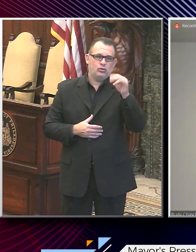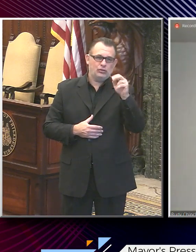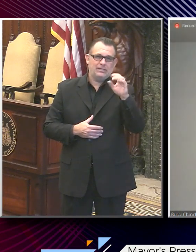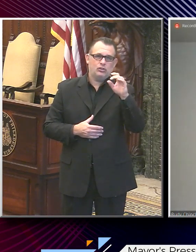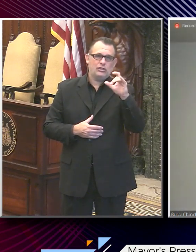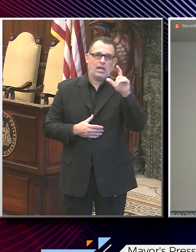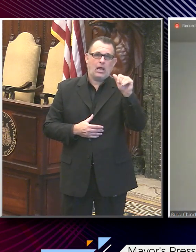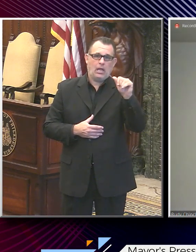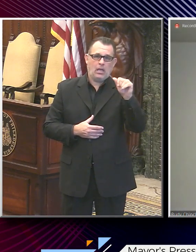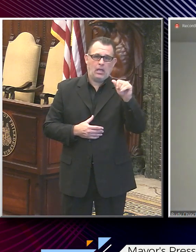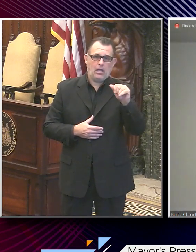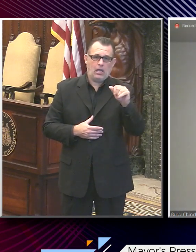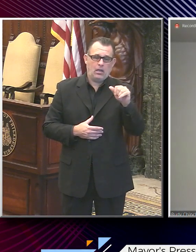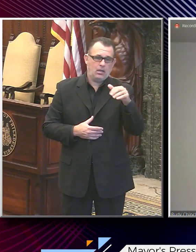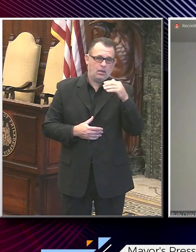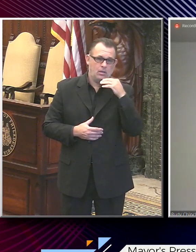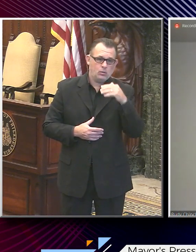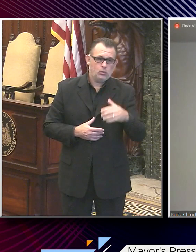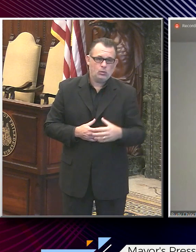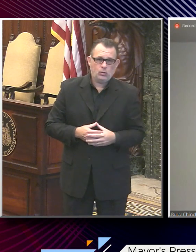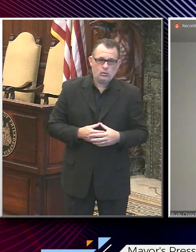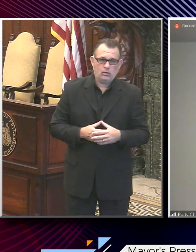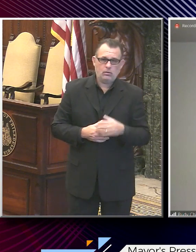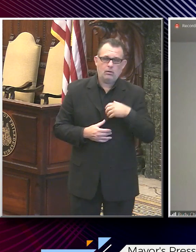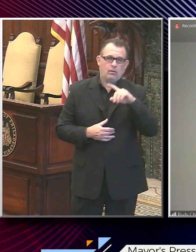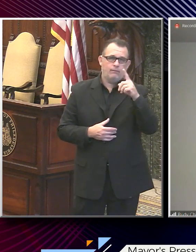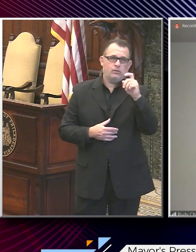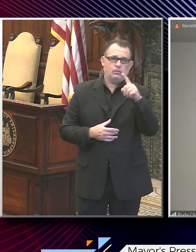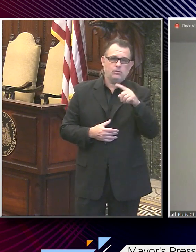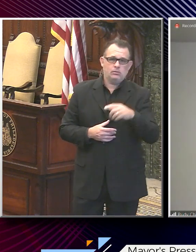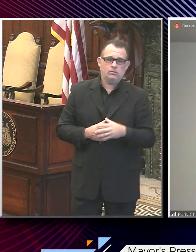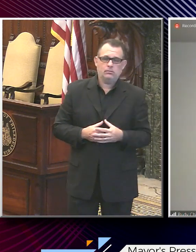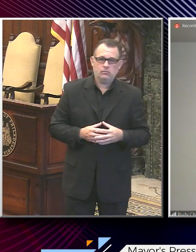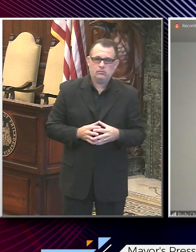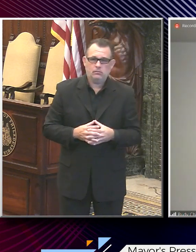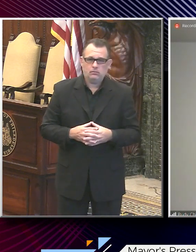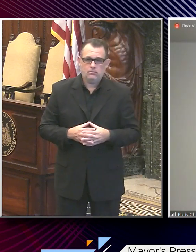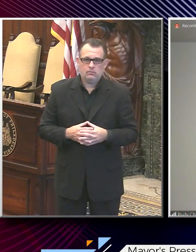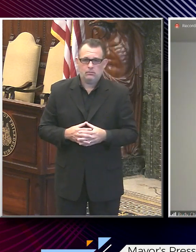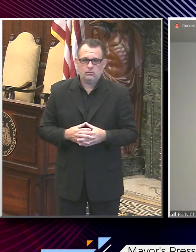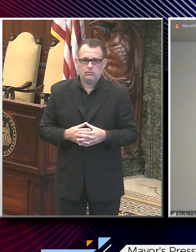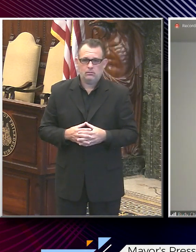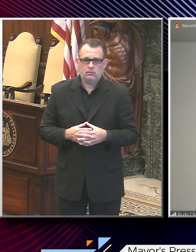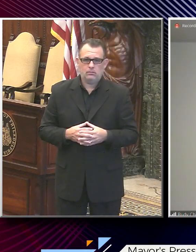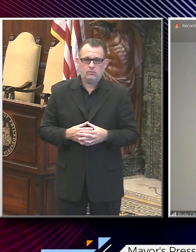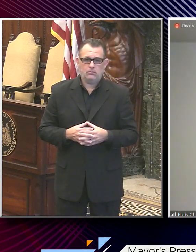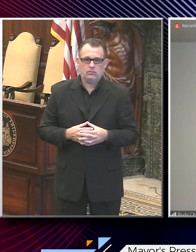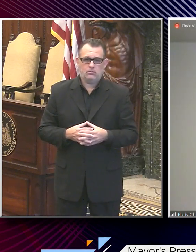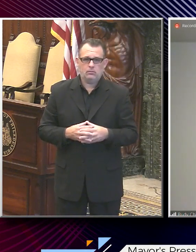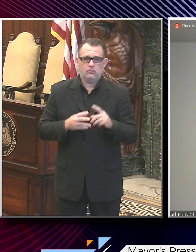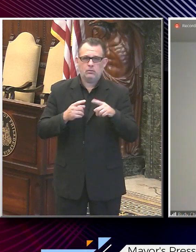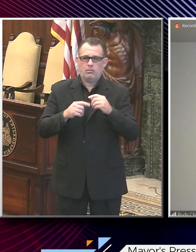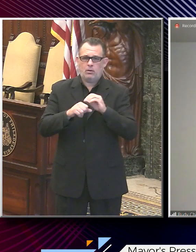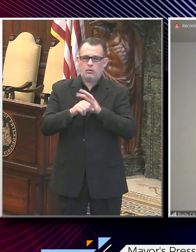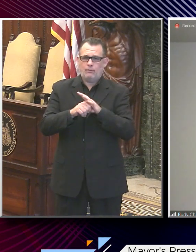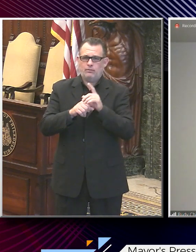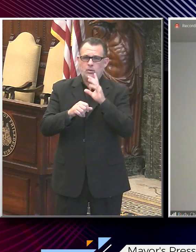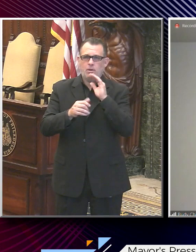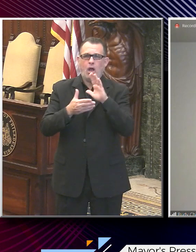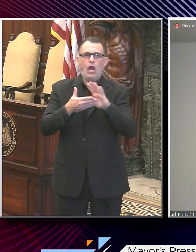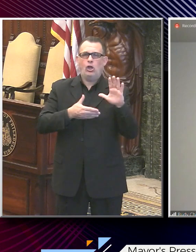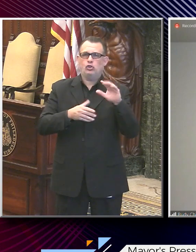Good afternoon, everybody. So my first question is actually going to be about coronavirus in colleges.